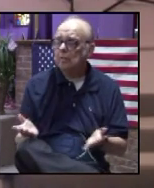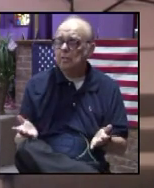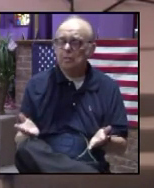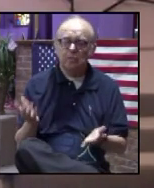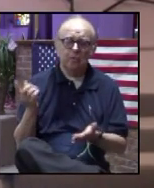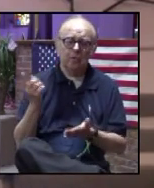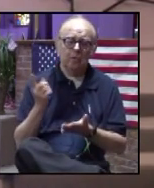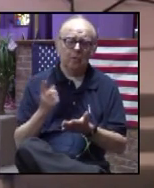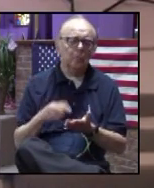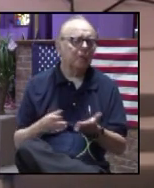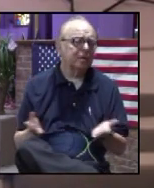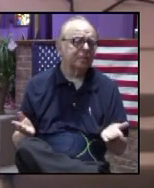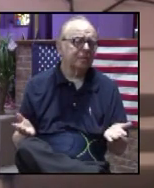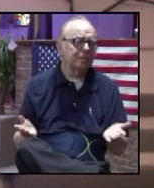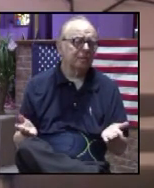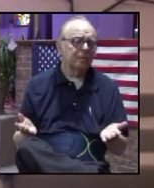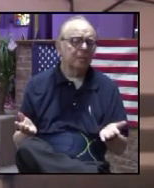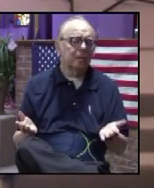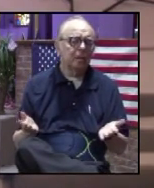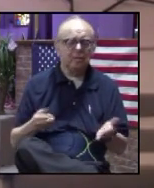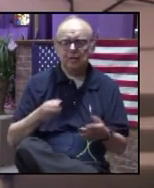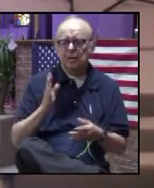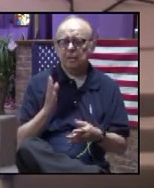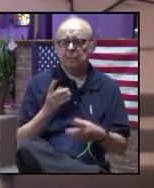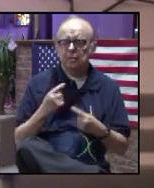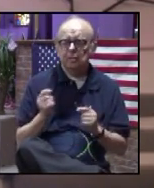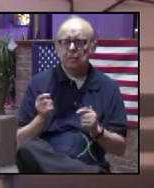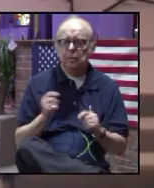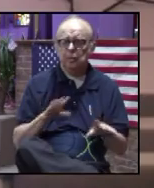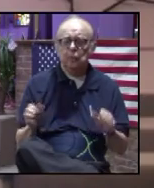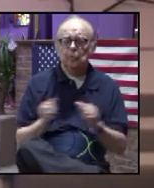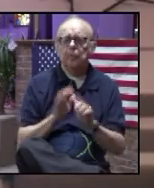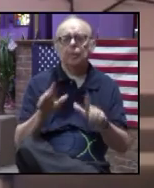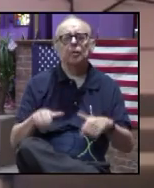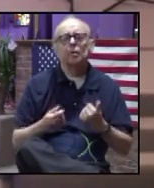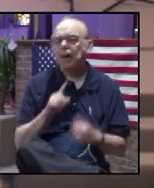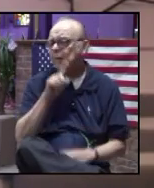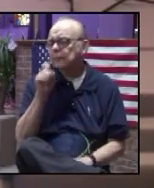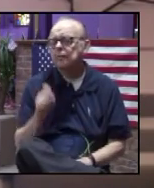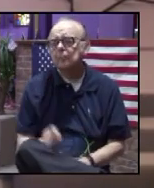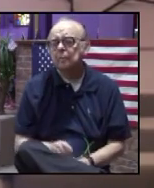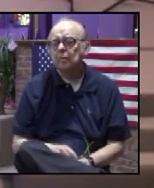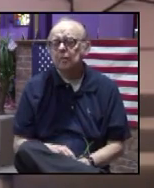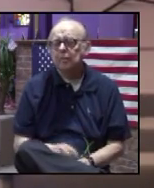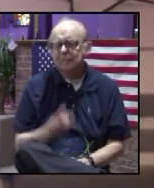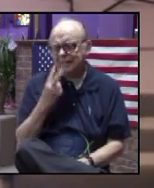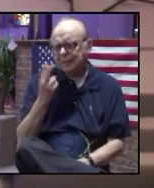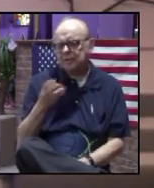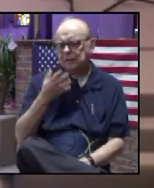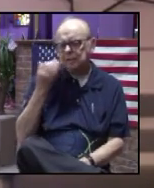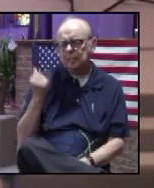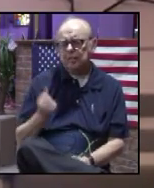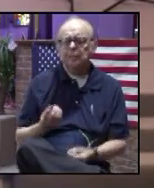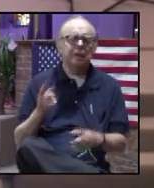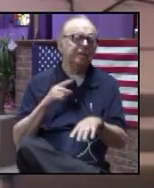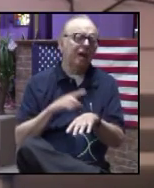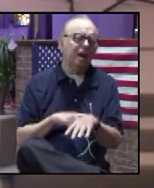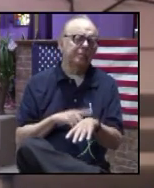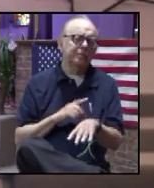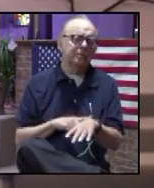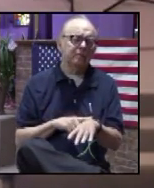What is it that God's trying to do in your life? You see, because so many